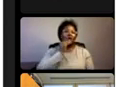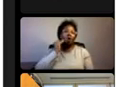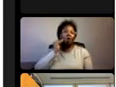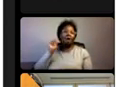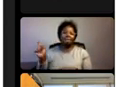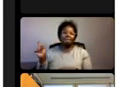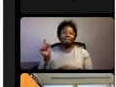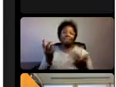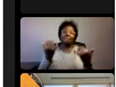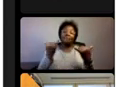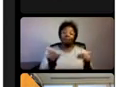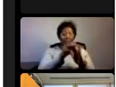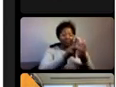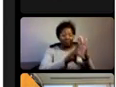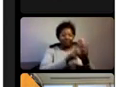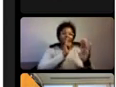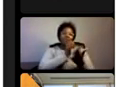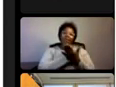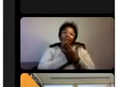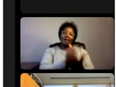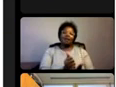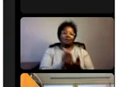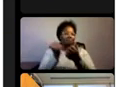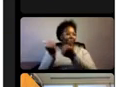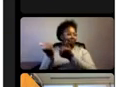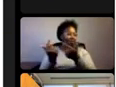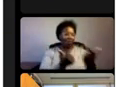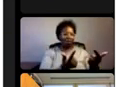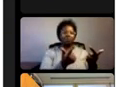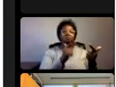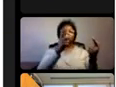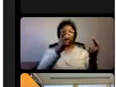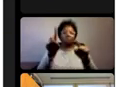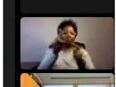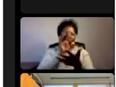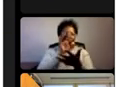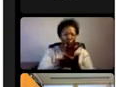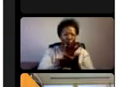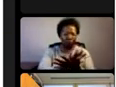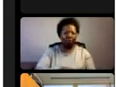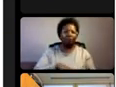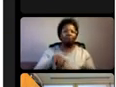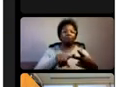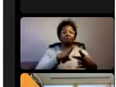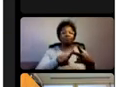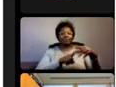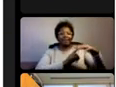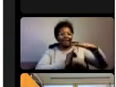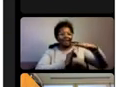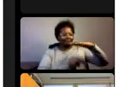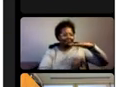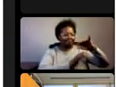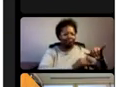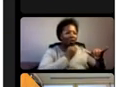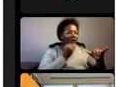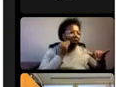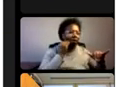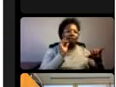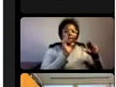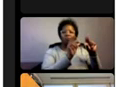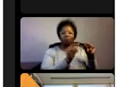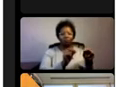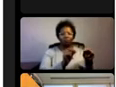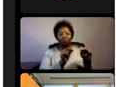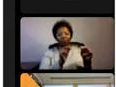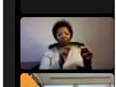help having people in school, less people being quarantined. So again, everybody in